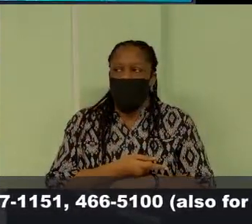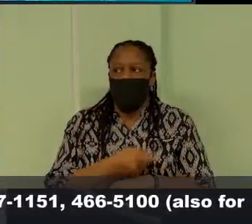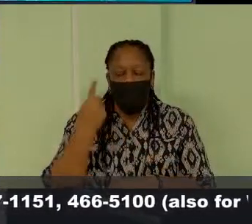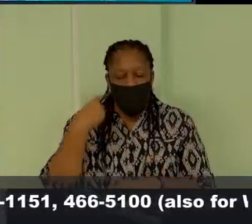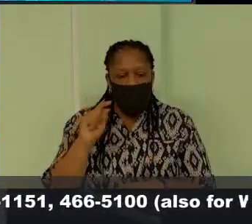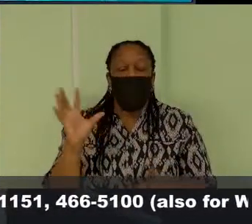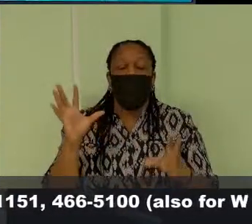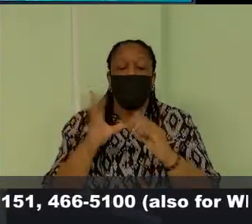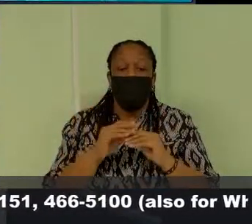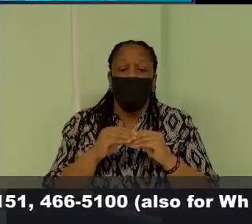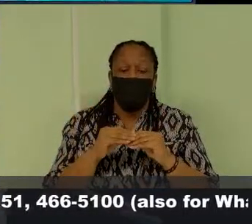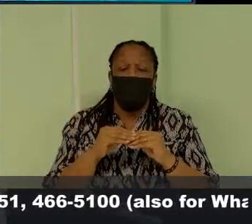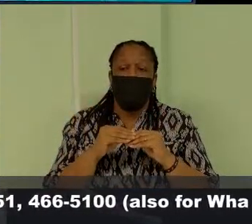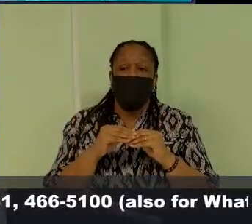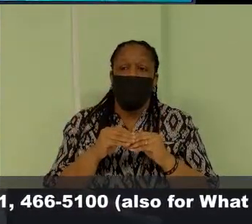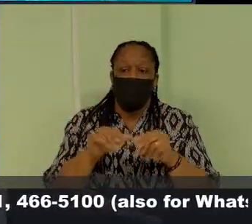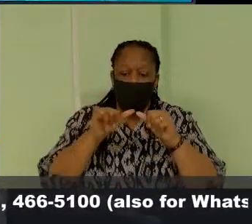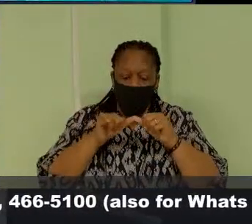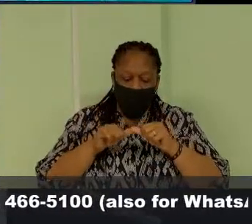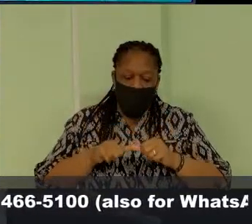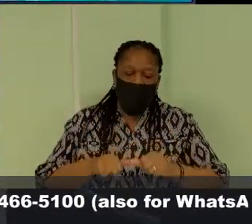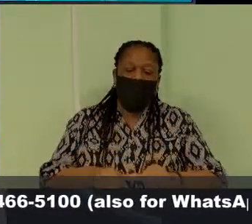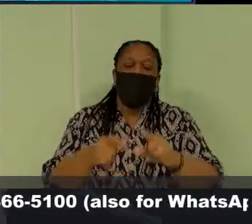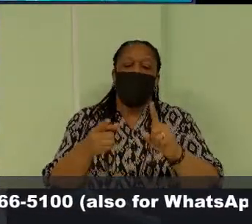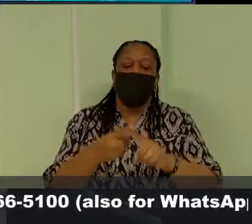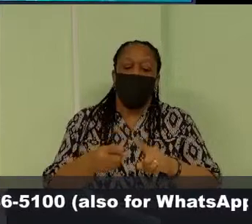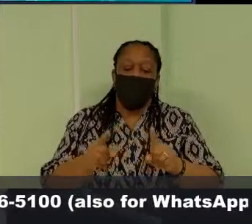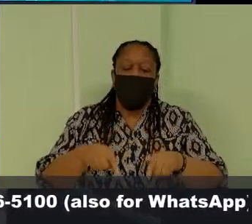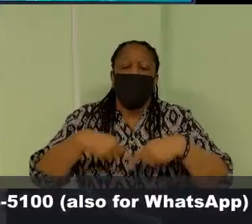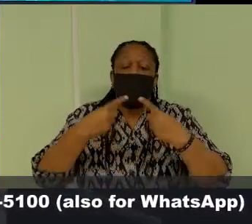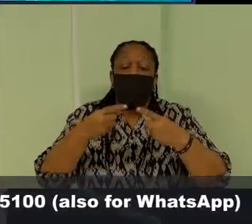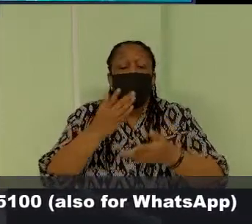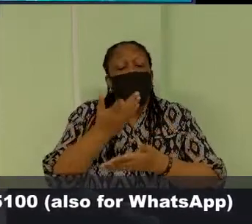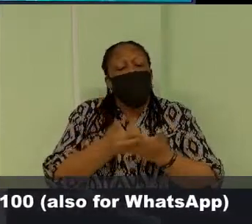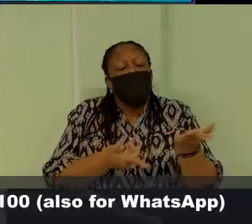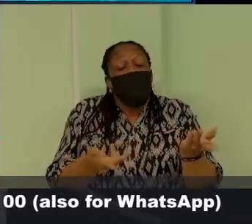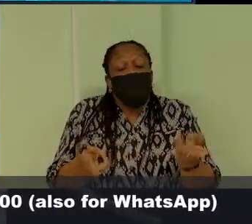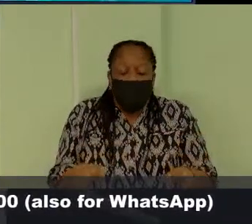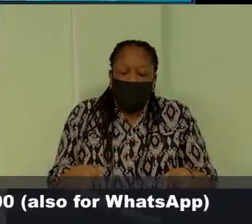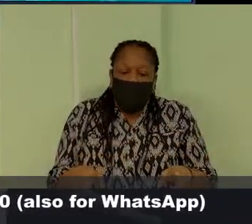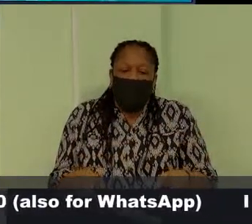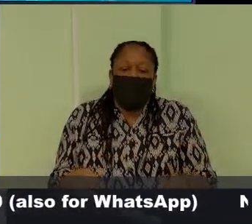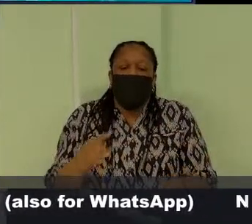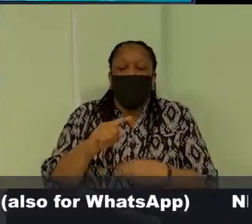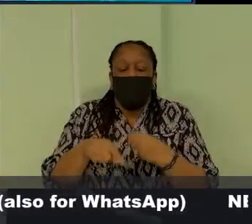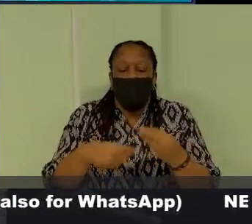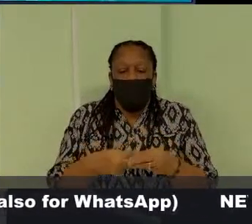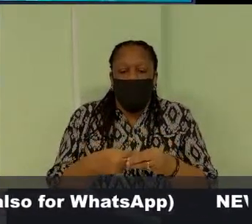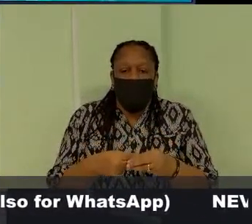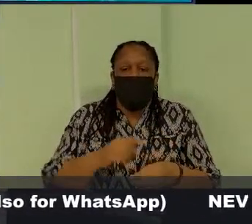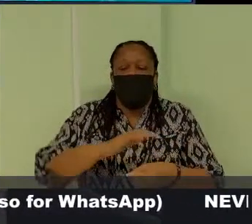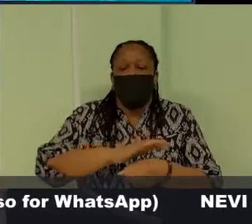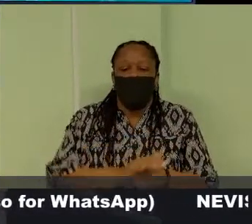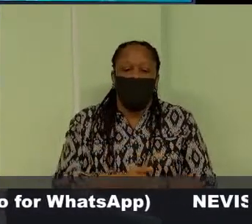this briefing as we continue to update you on what is happening with respect to the